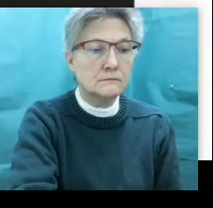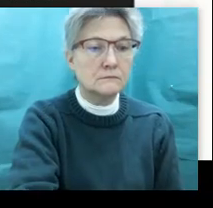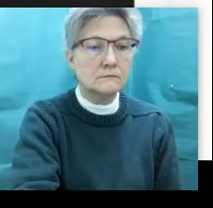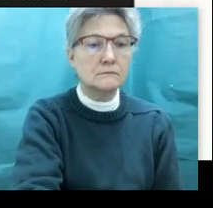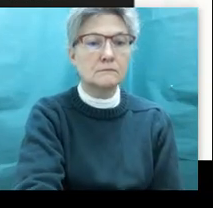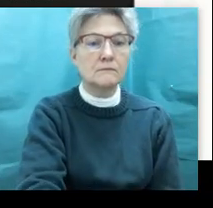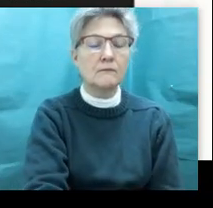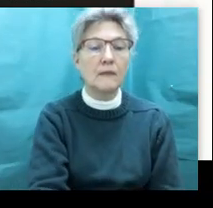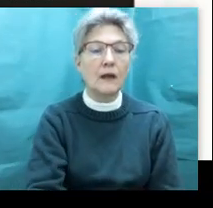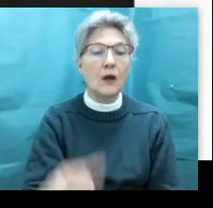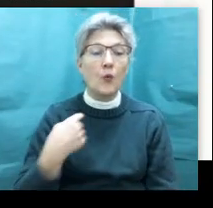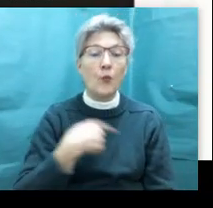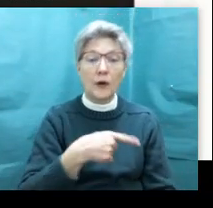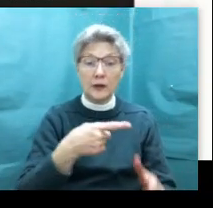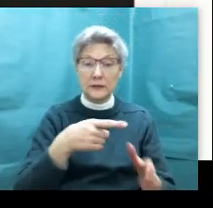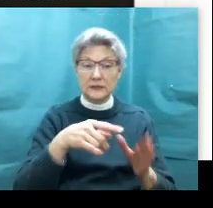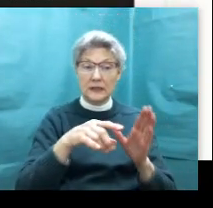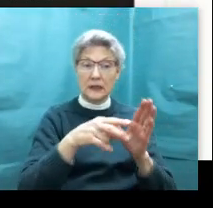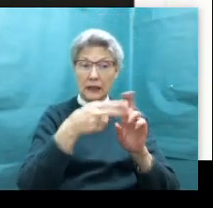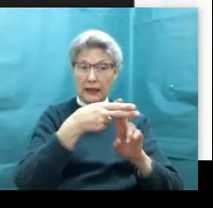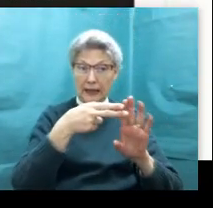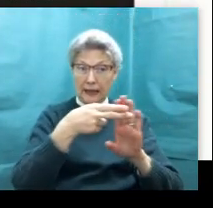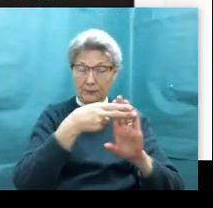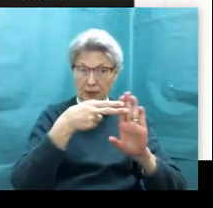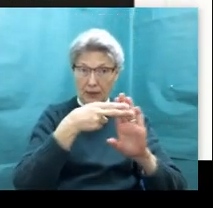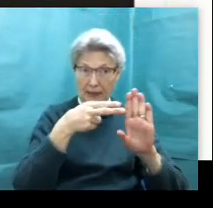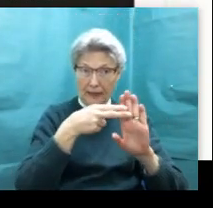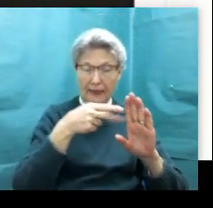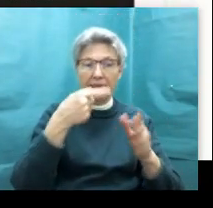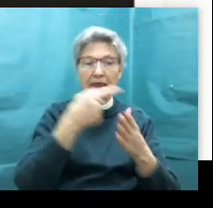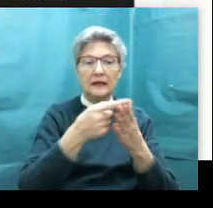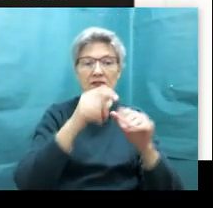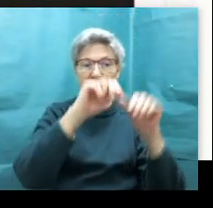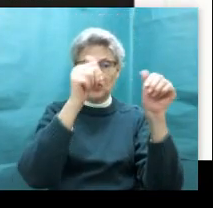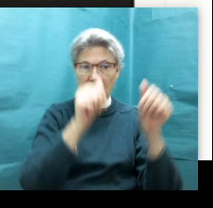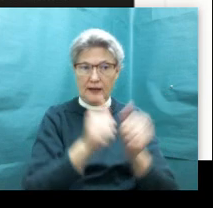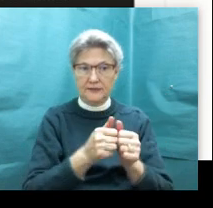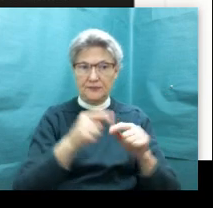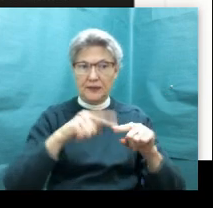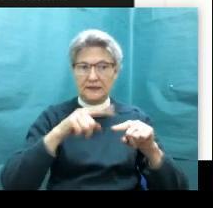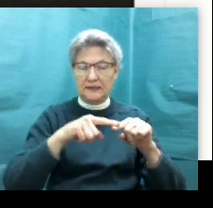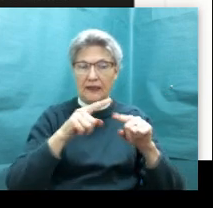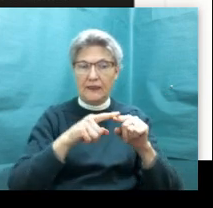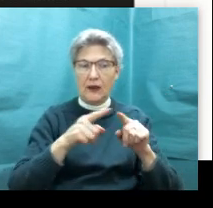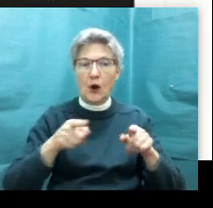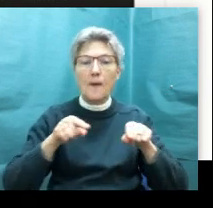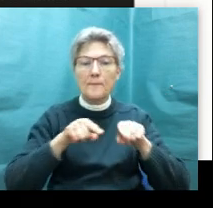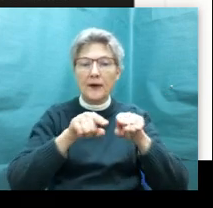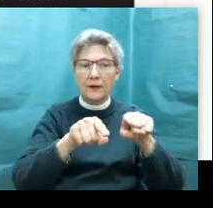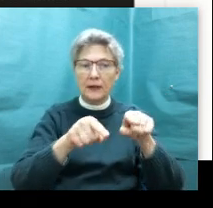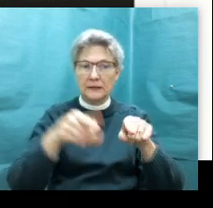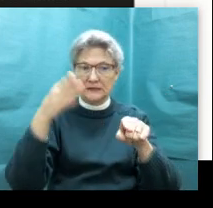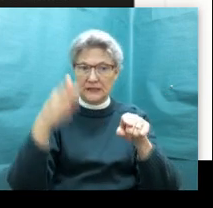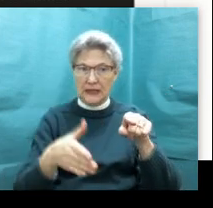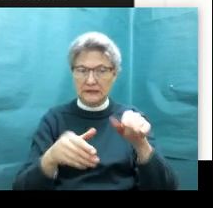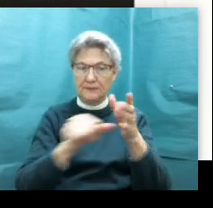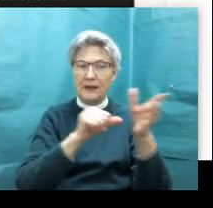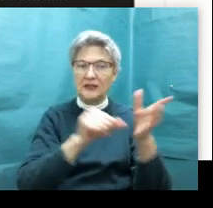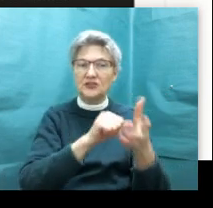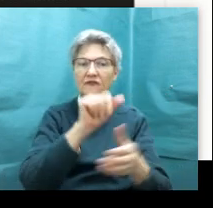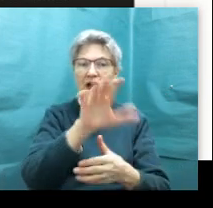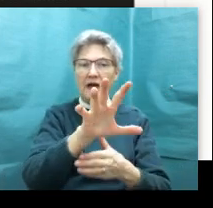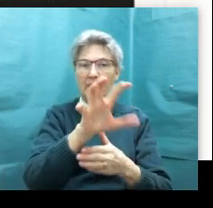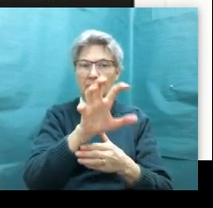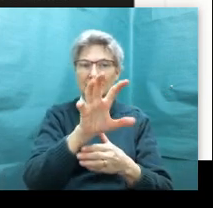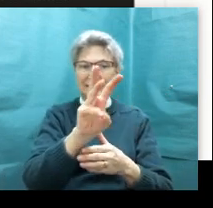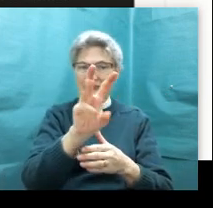identify them based on their sets of parallel sides. So this is from page 568 in your journal if you want to follow along. You'll